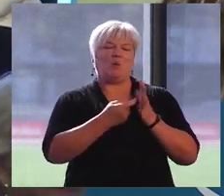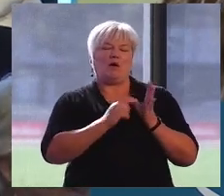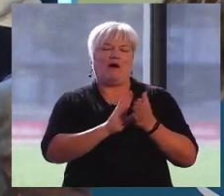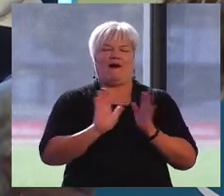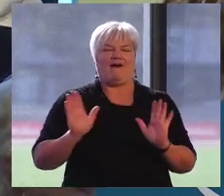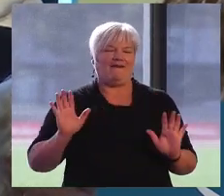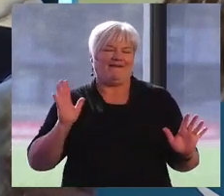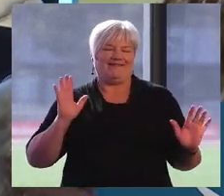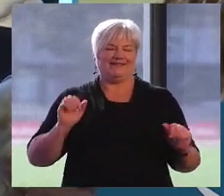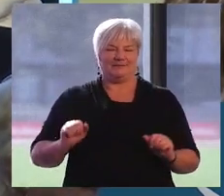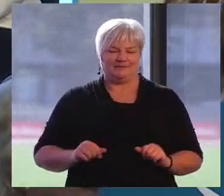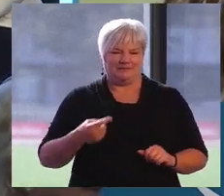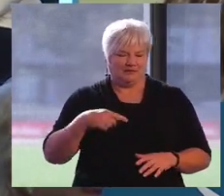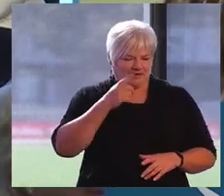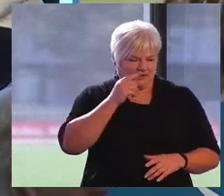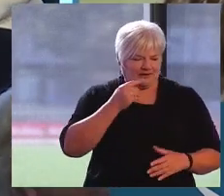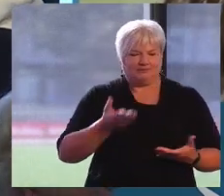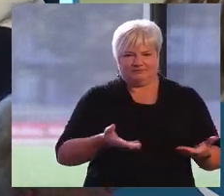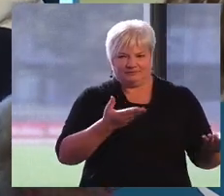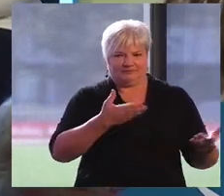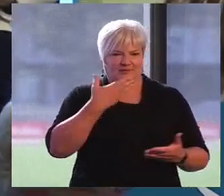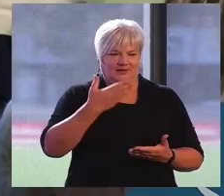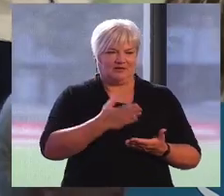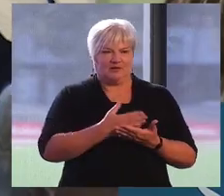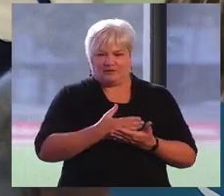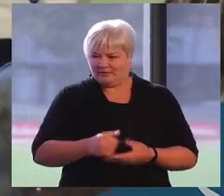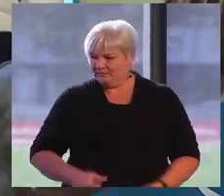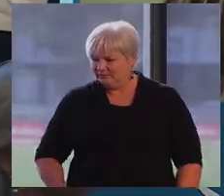allow us to do that. Anna, thank you so much for sharing your wisdom further.